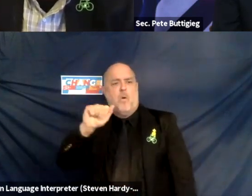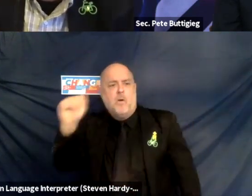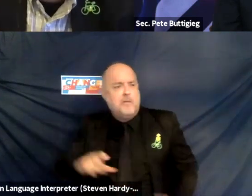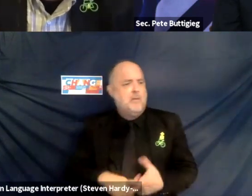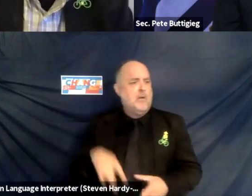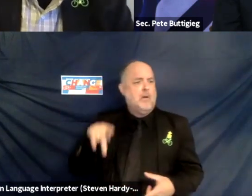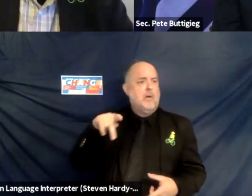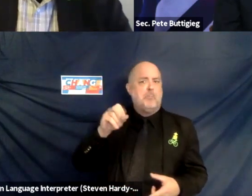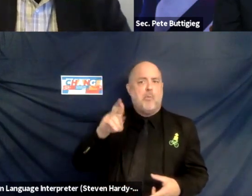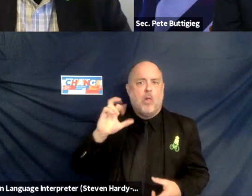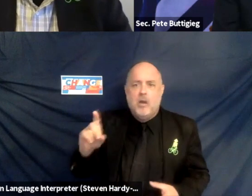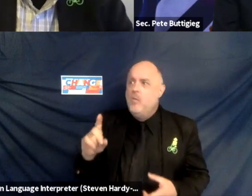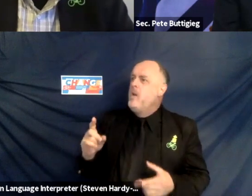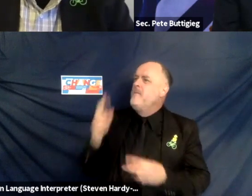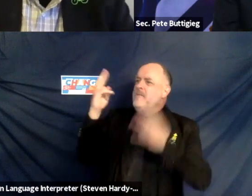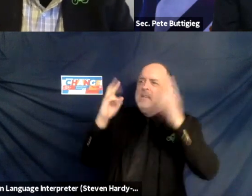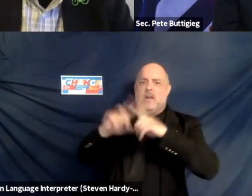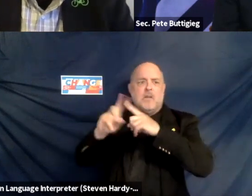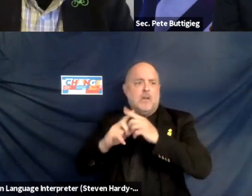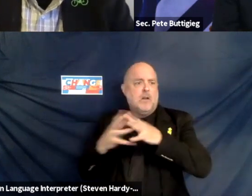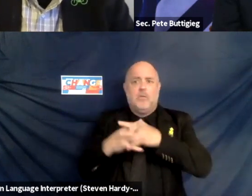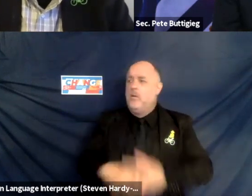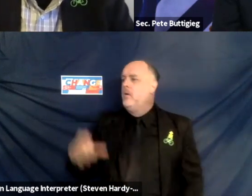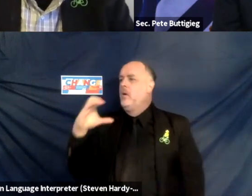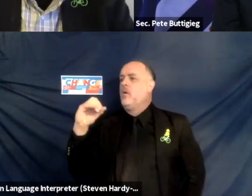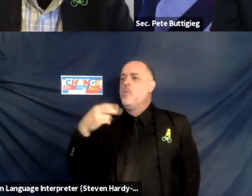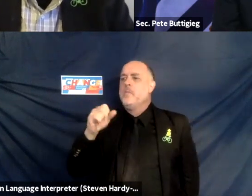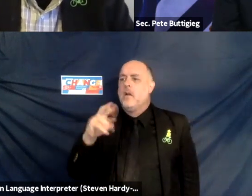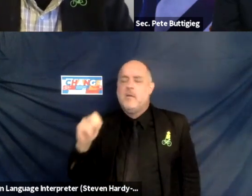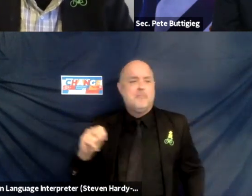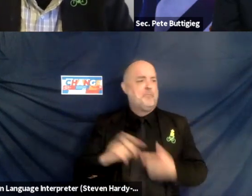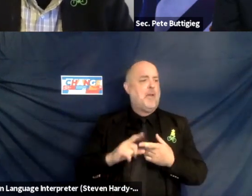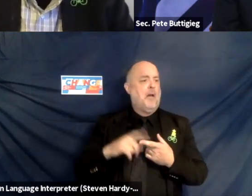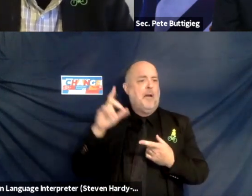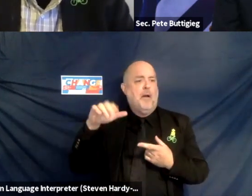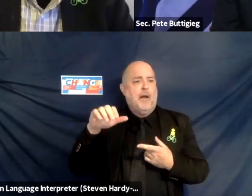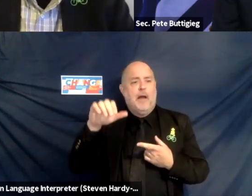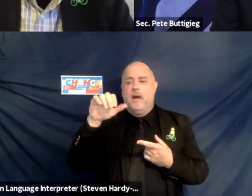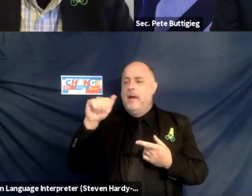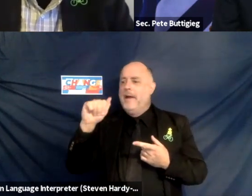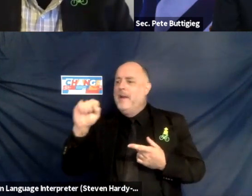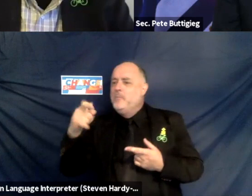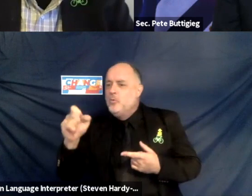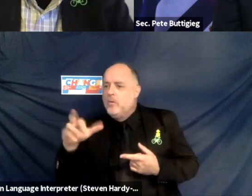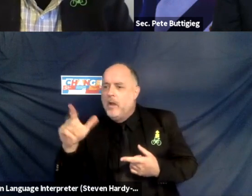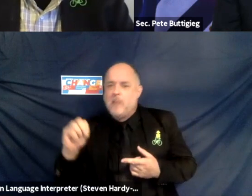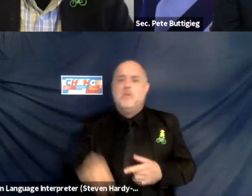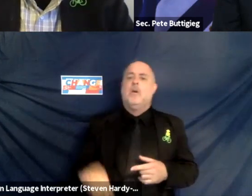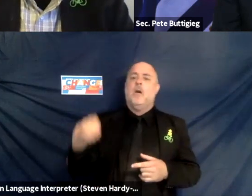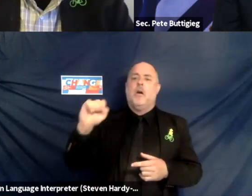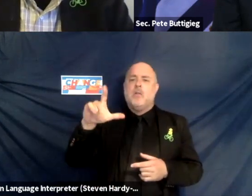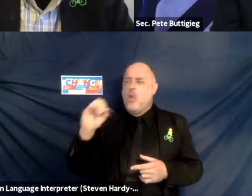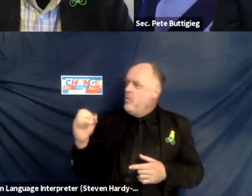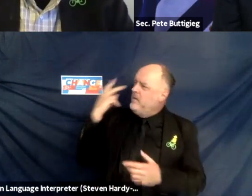visited 3 of the cities best known for biking: Copenhagen, Amsterdam, and Oslo, and came back from that really inspired by how